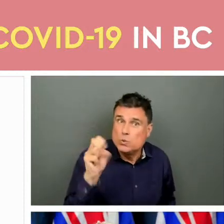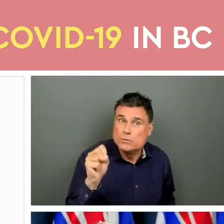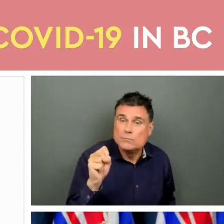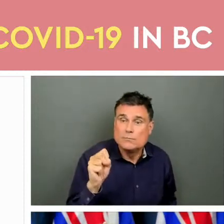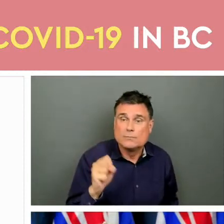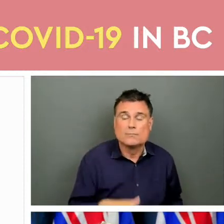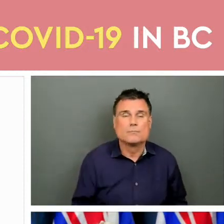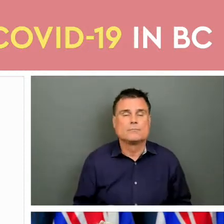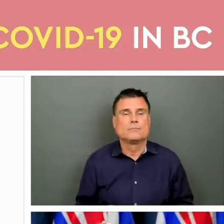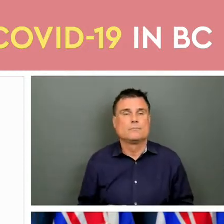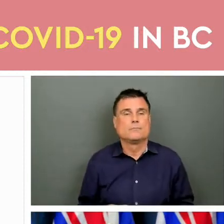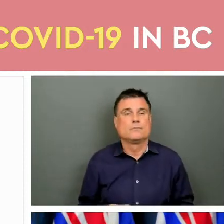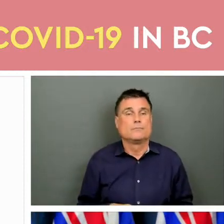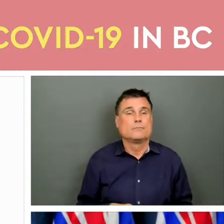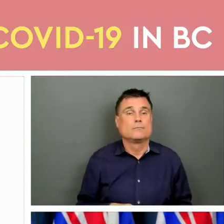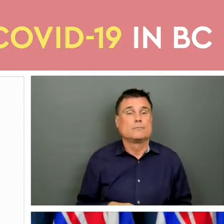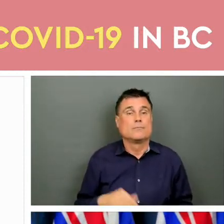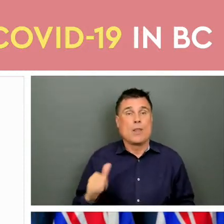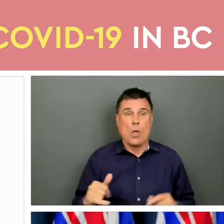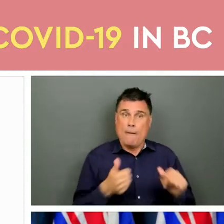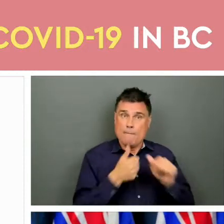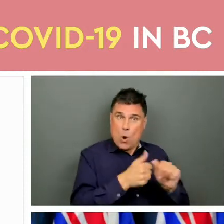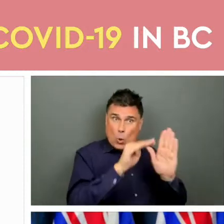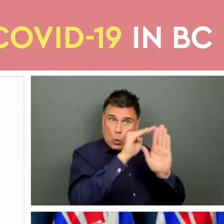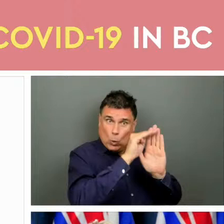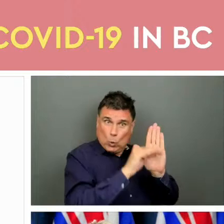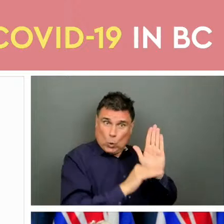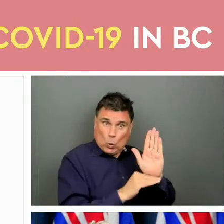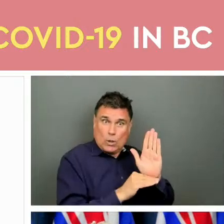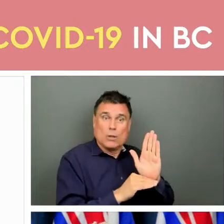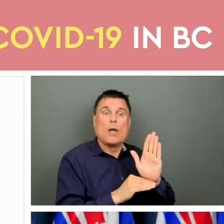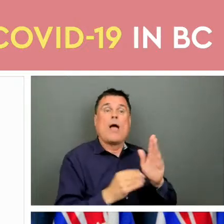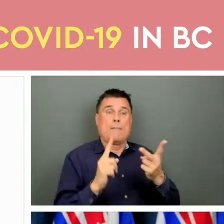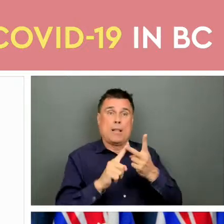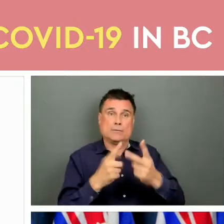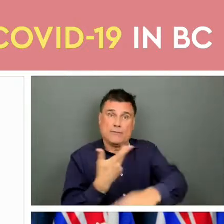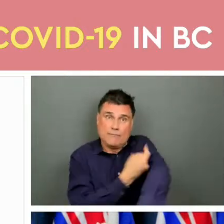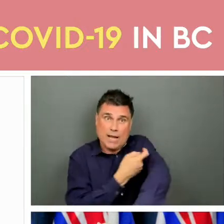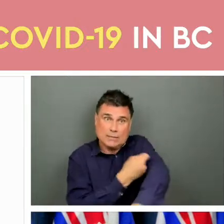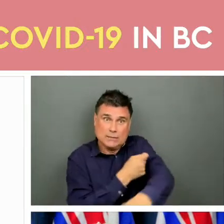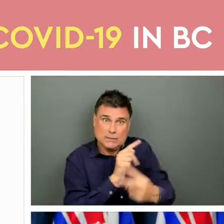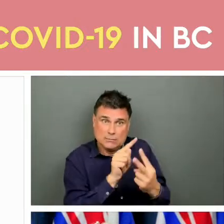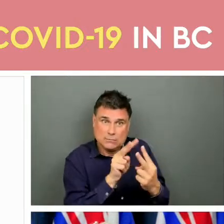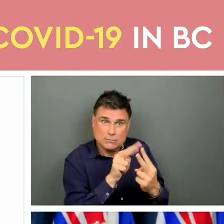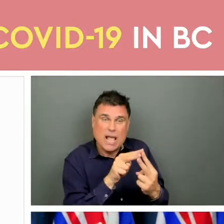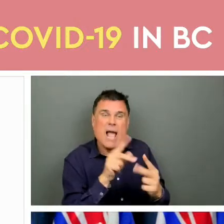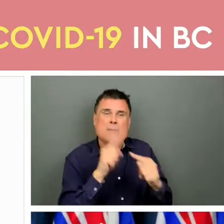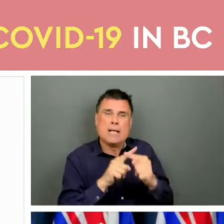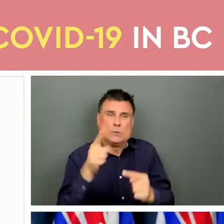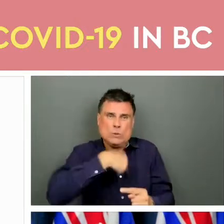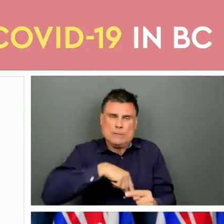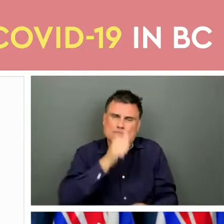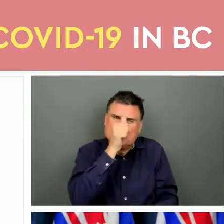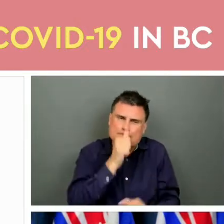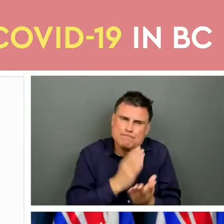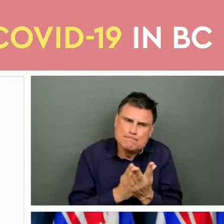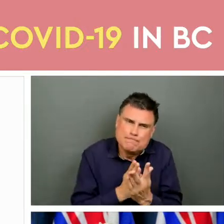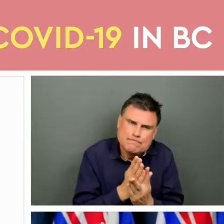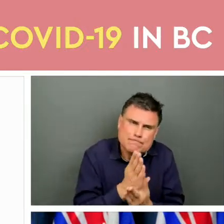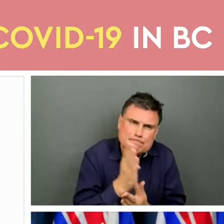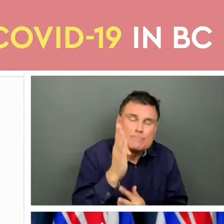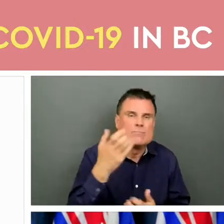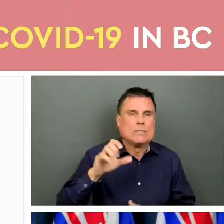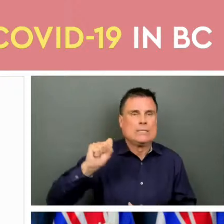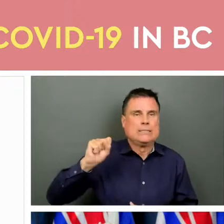been taking and slowly getting through this last step one of our restart, what we are seeing is